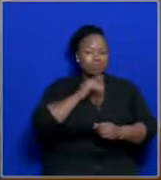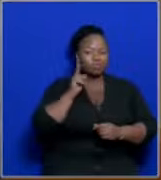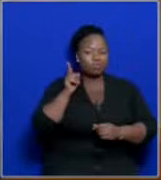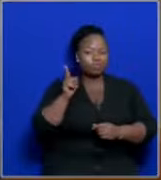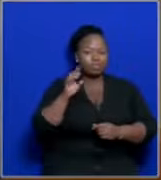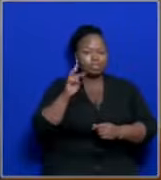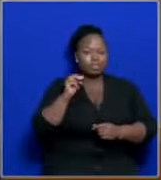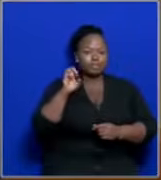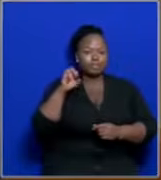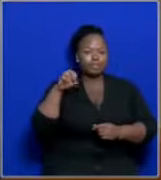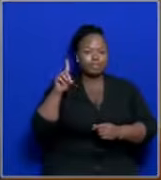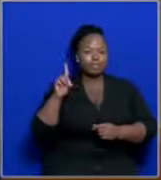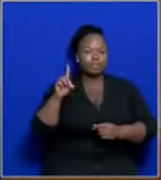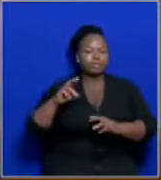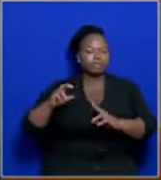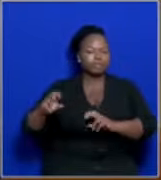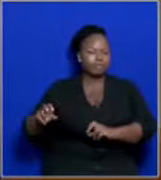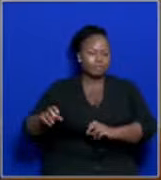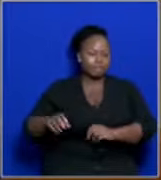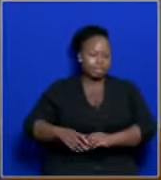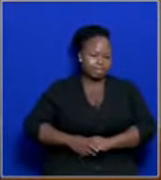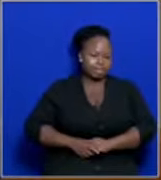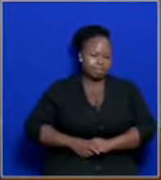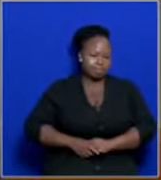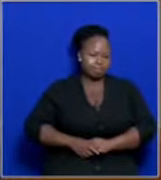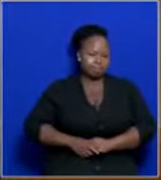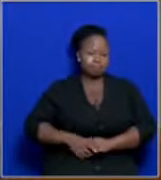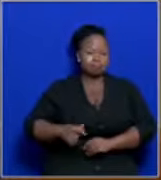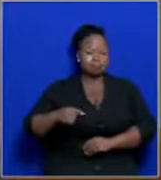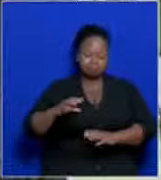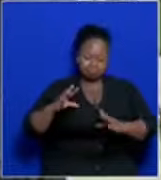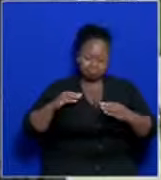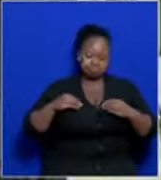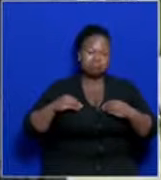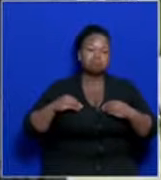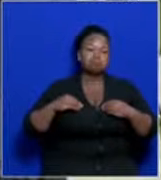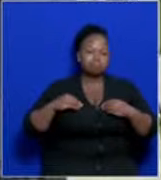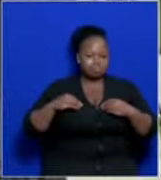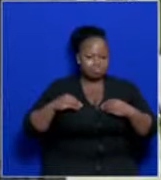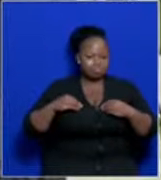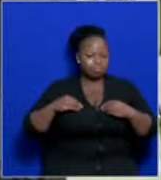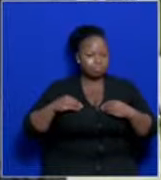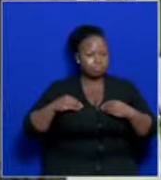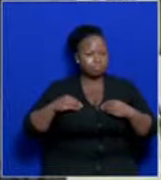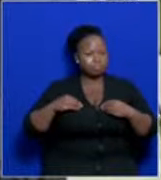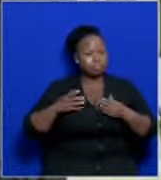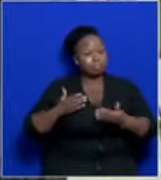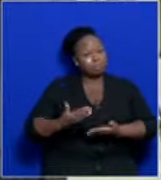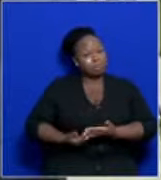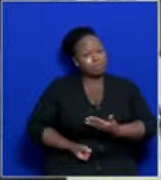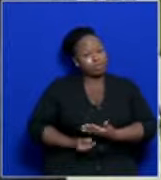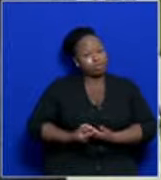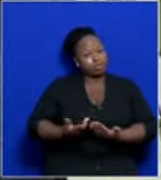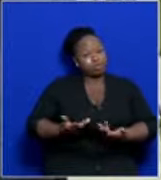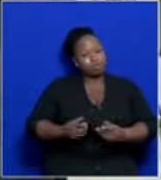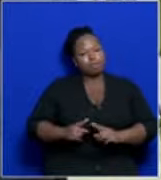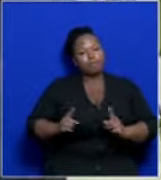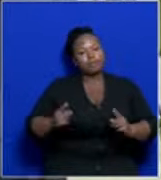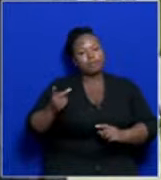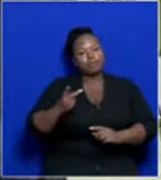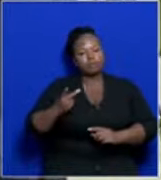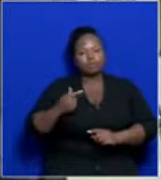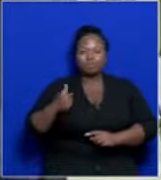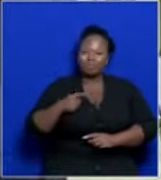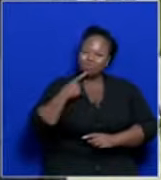investigation. I accept this may have been the case. It is important to point out that IPID does not give